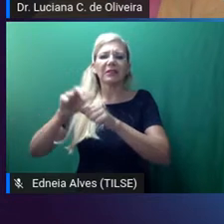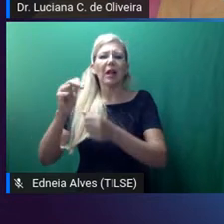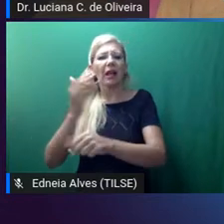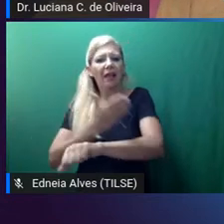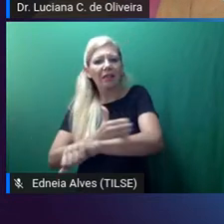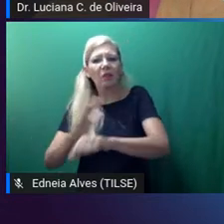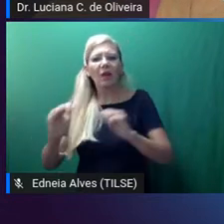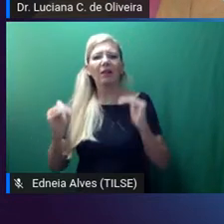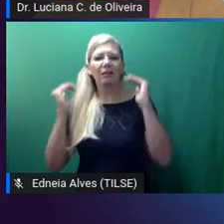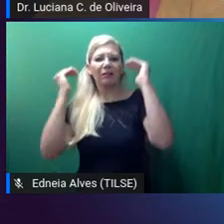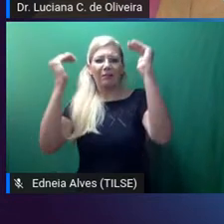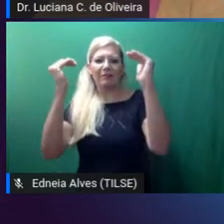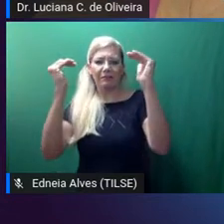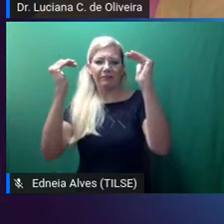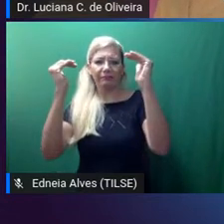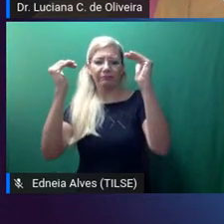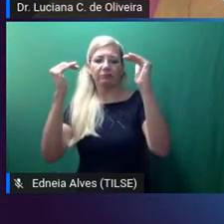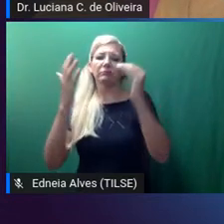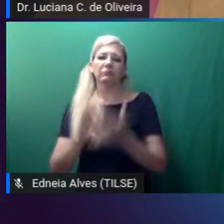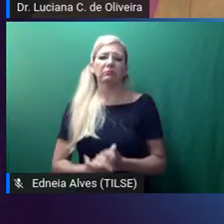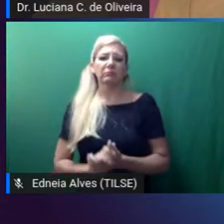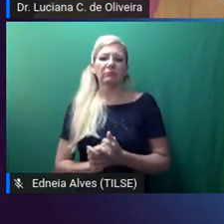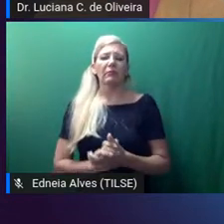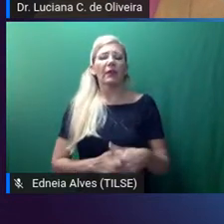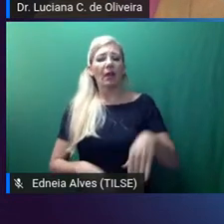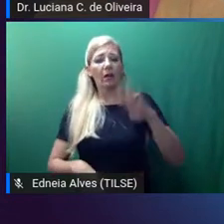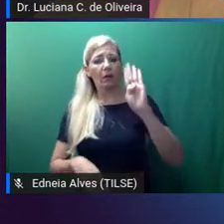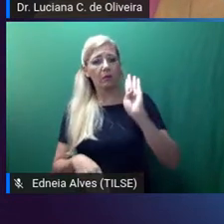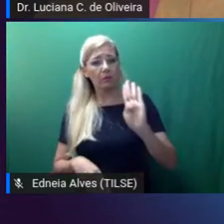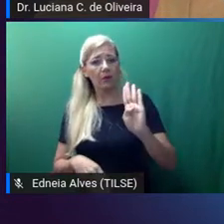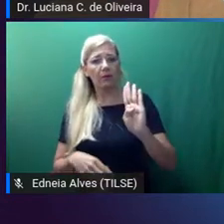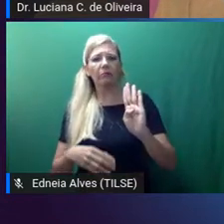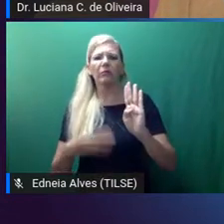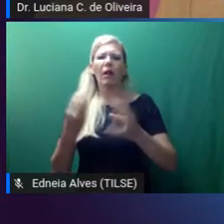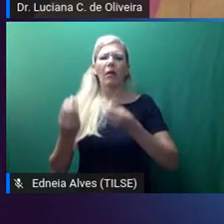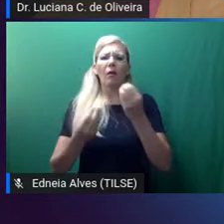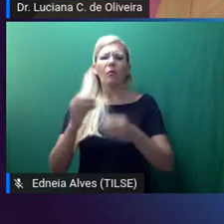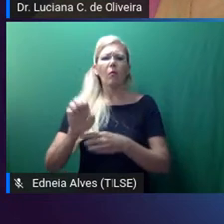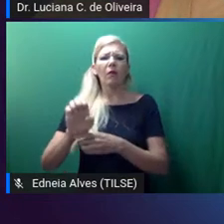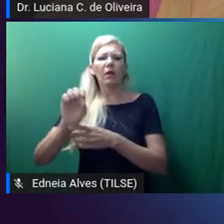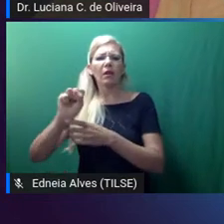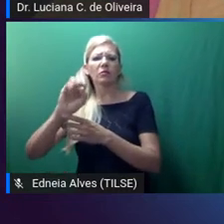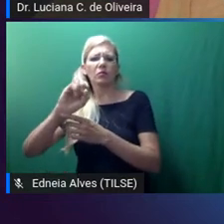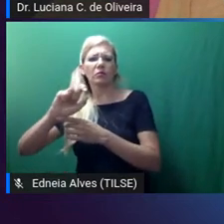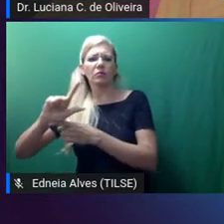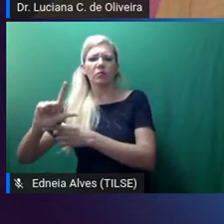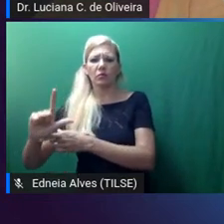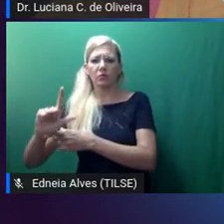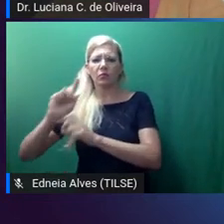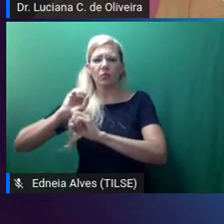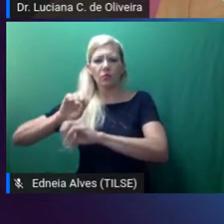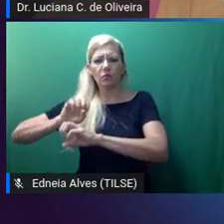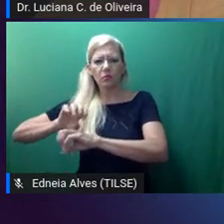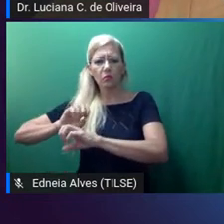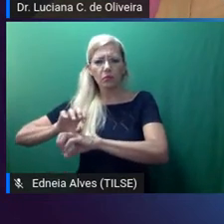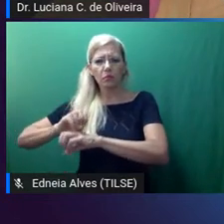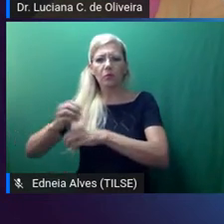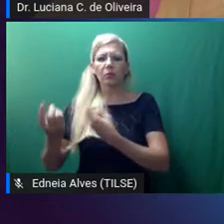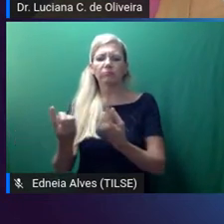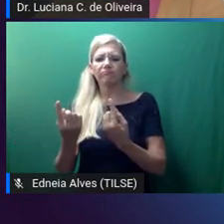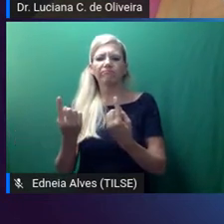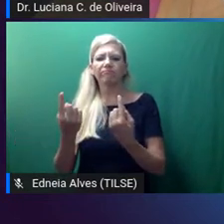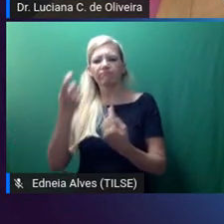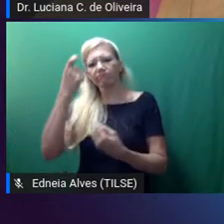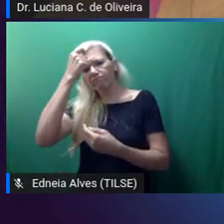How can ESOL teachers critically examine and question representation in their